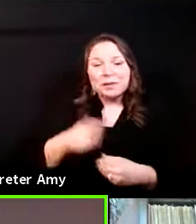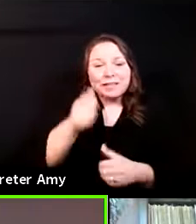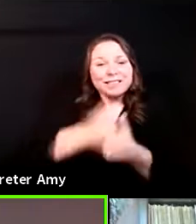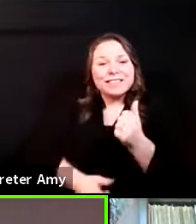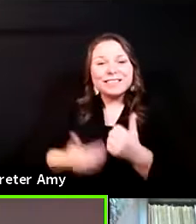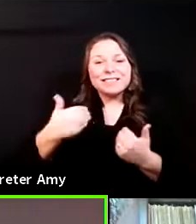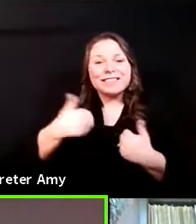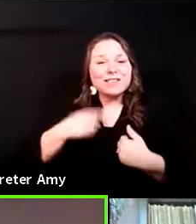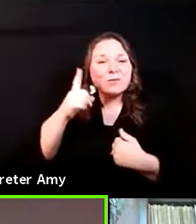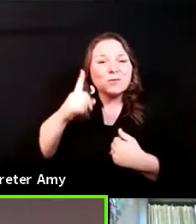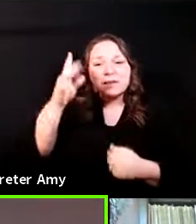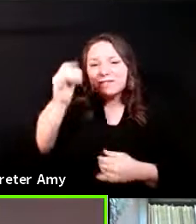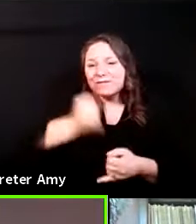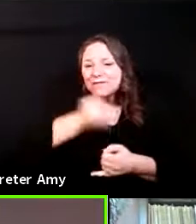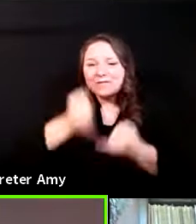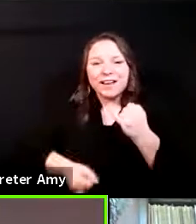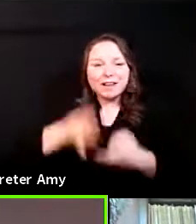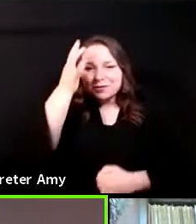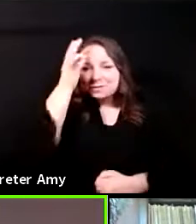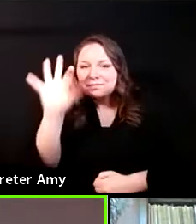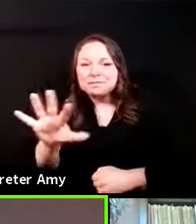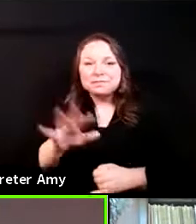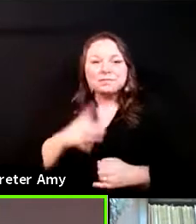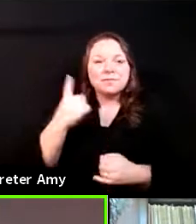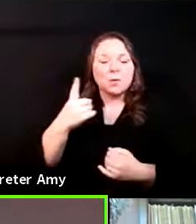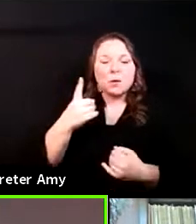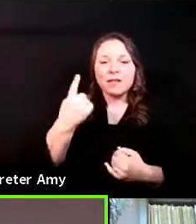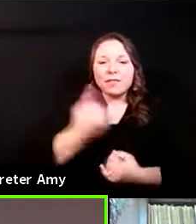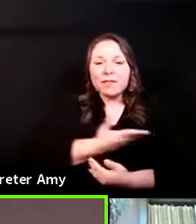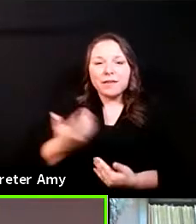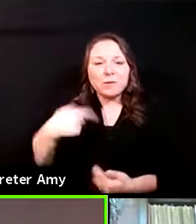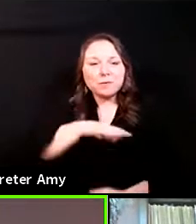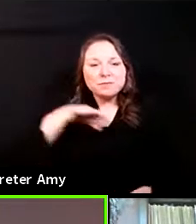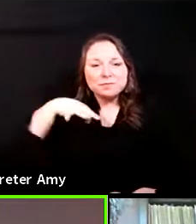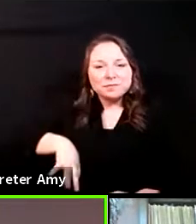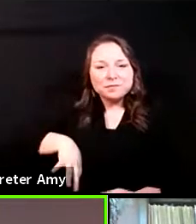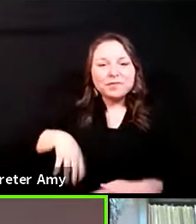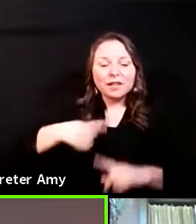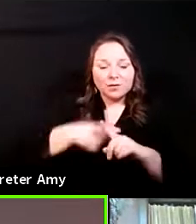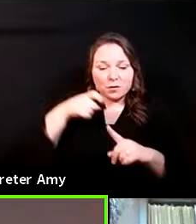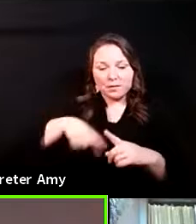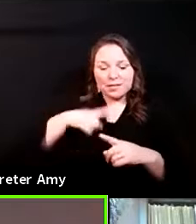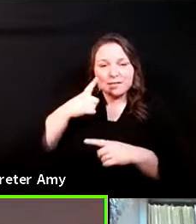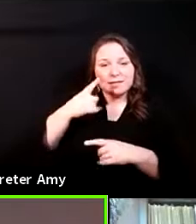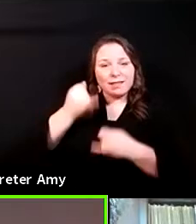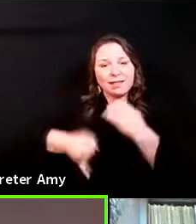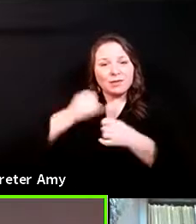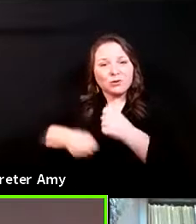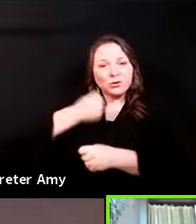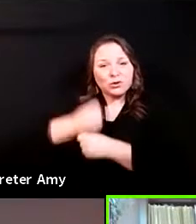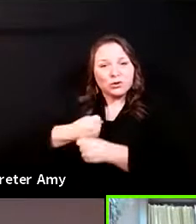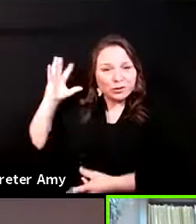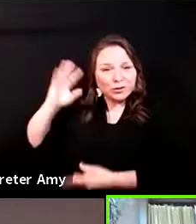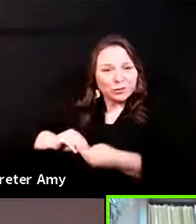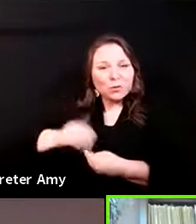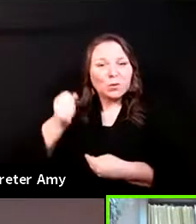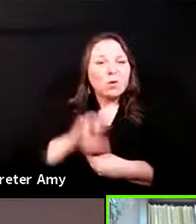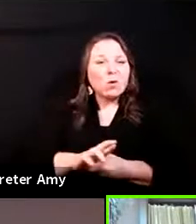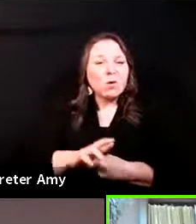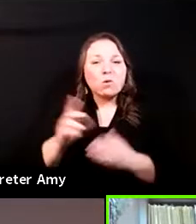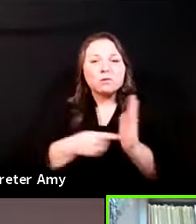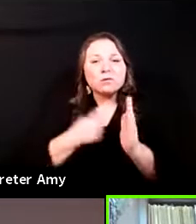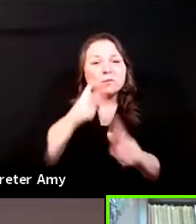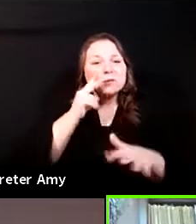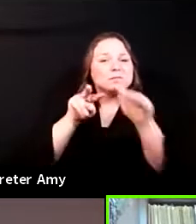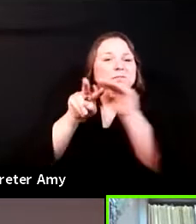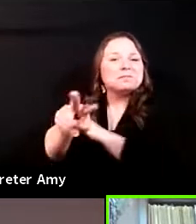maybe one final thought, just one takeaway, either a takeaway from this past year, or even something that you're